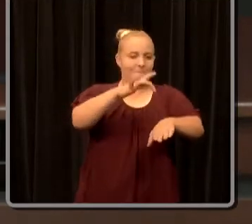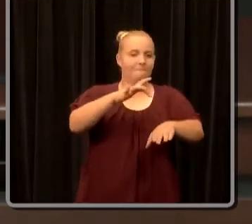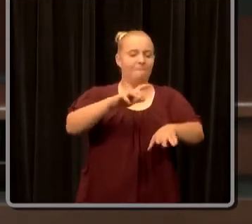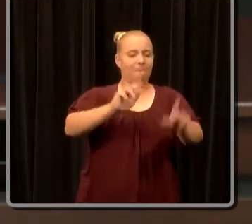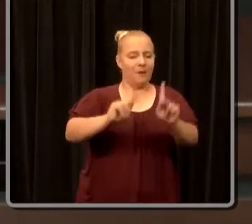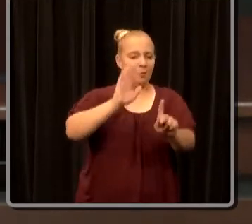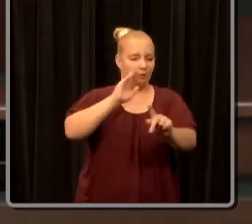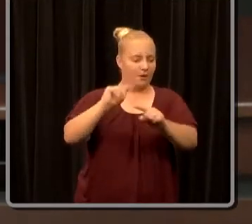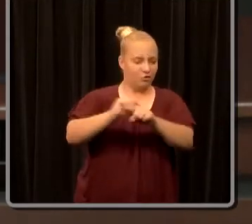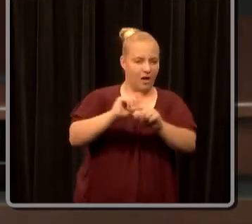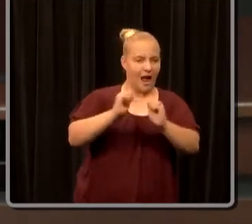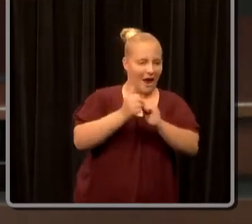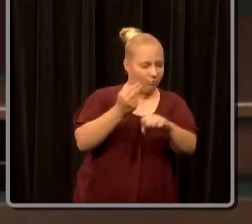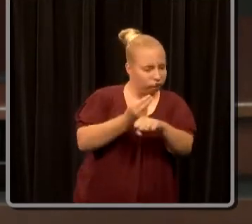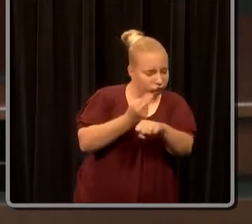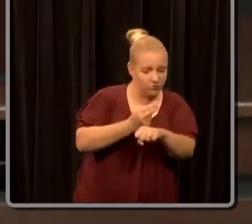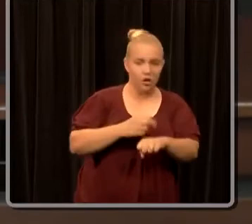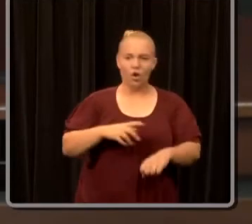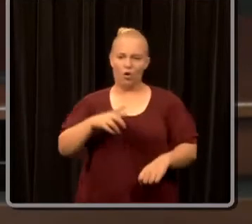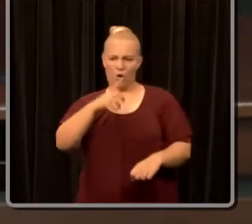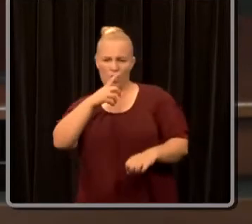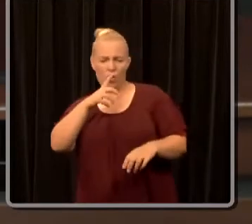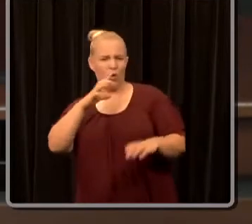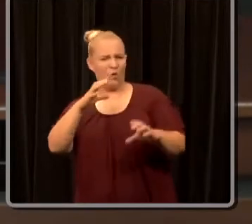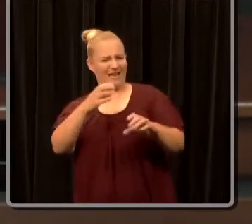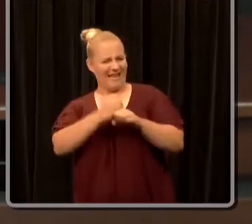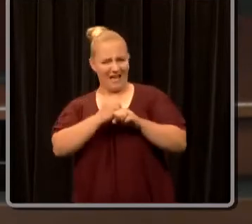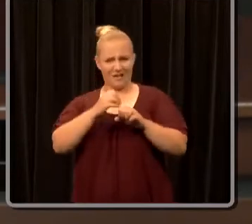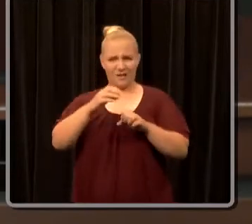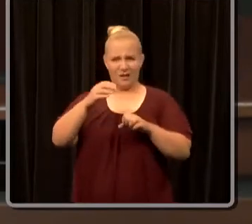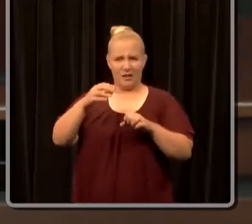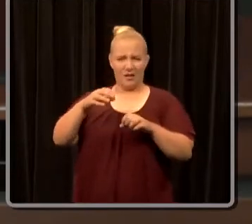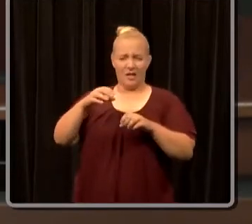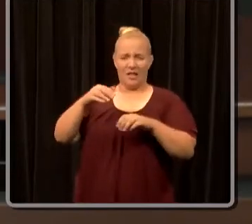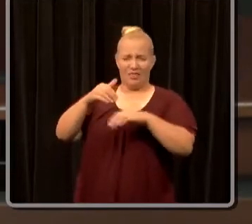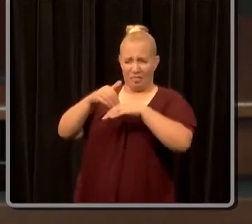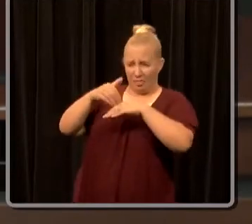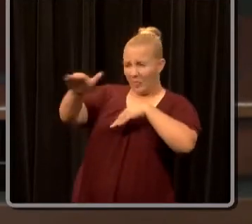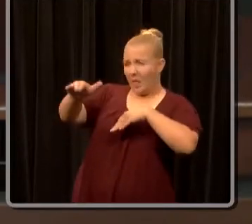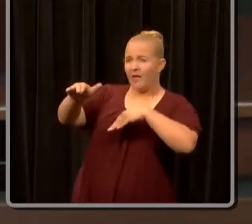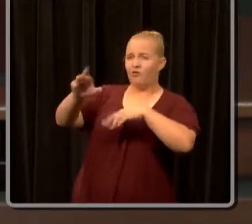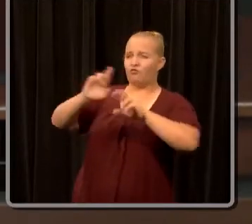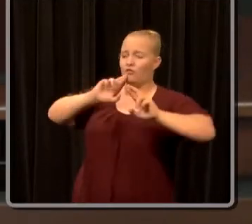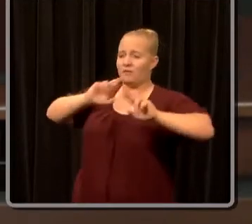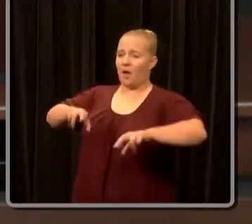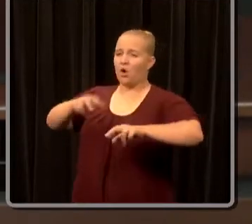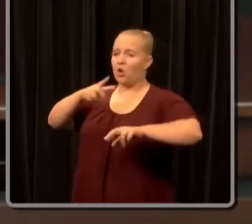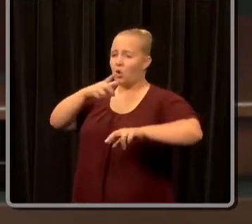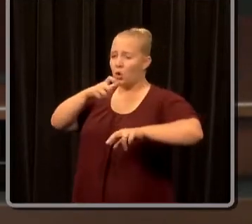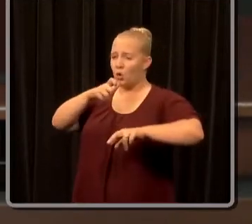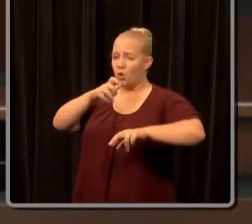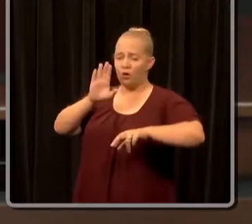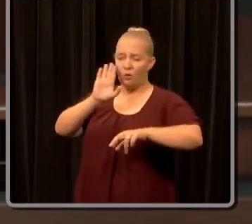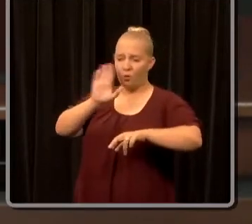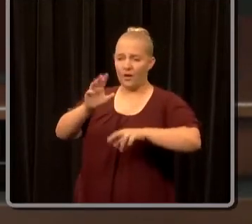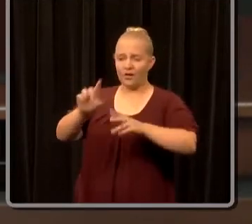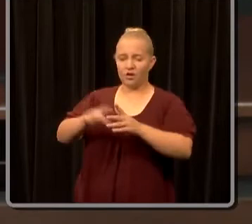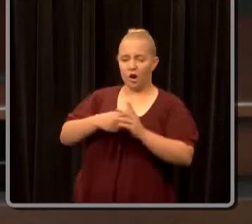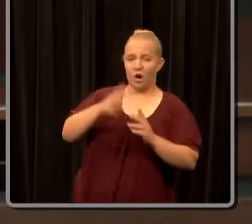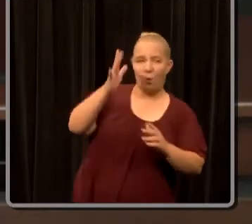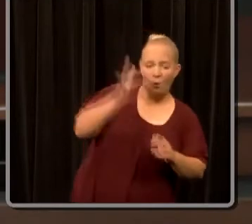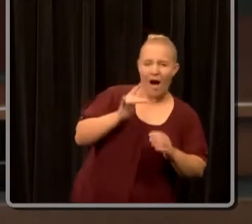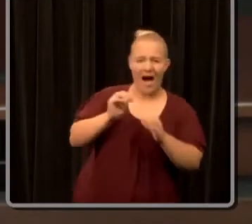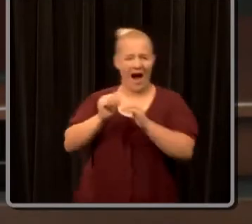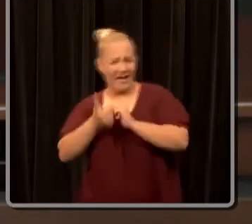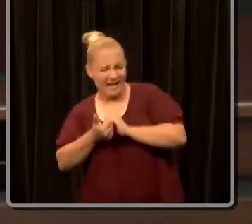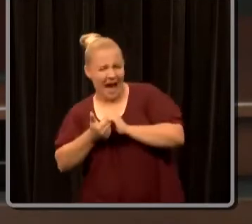building. Who would get the communication at that point in time, or who would initiate the why and the how, and how